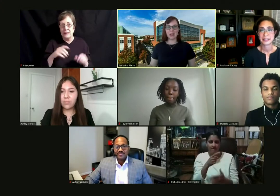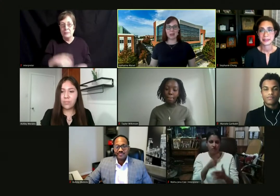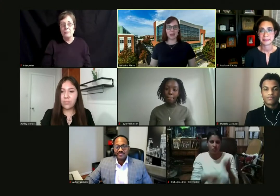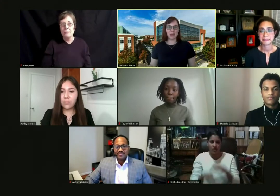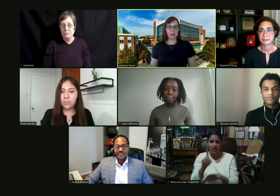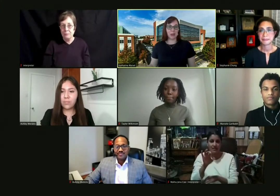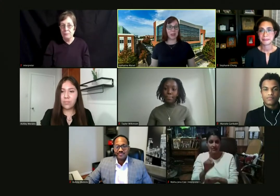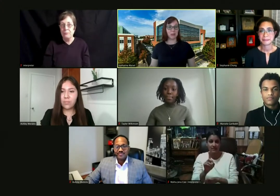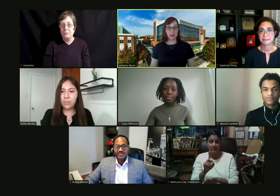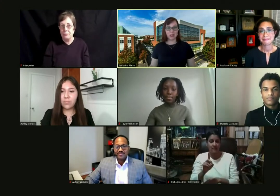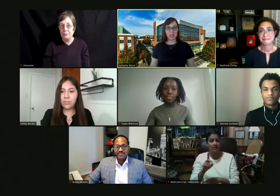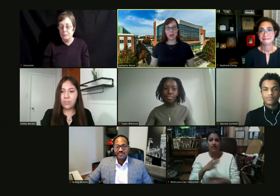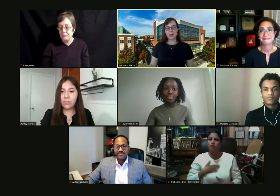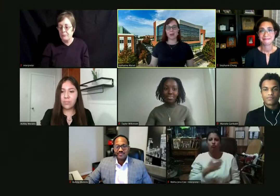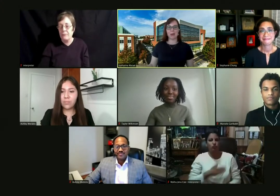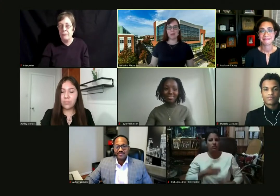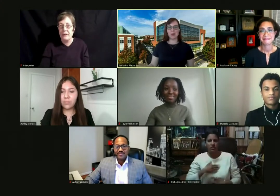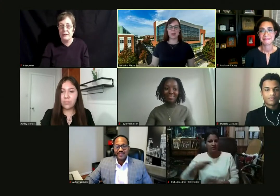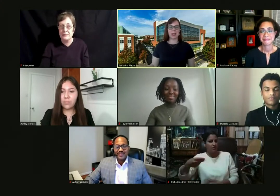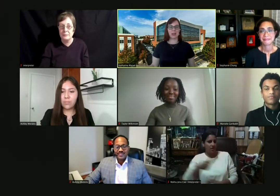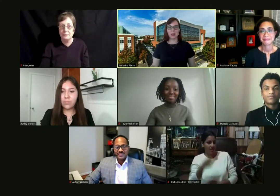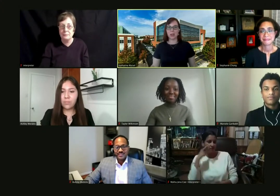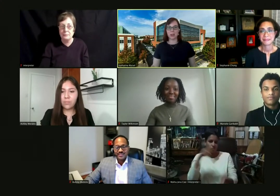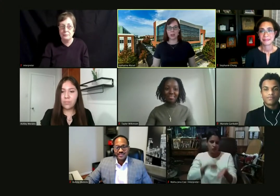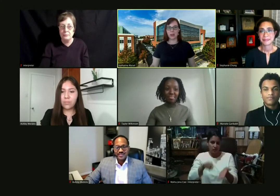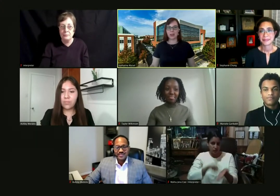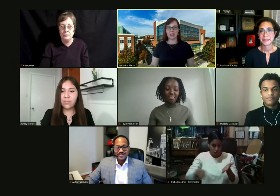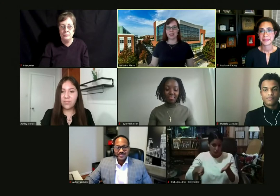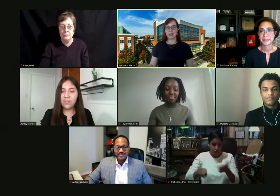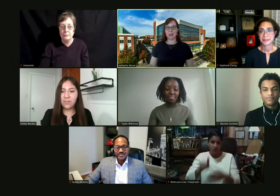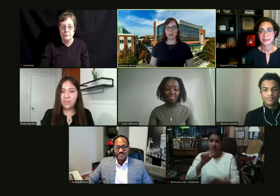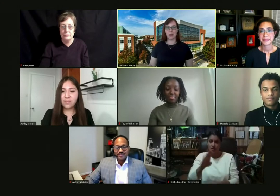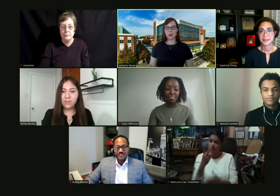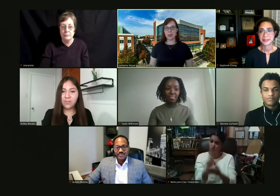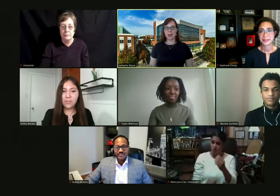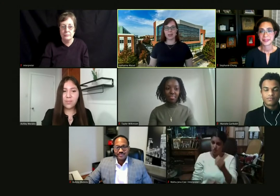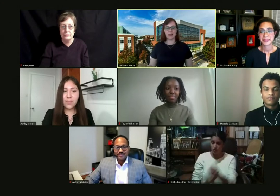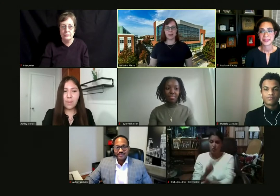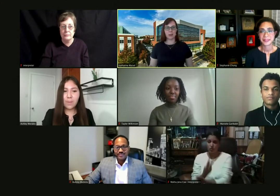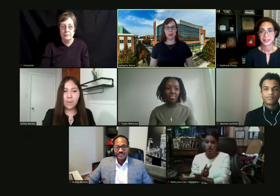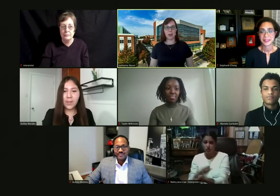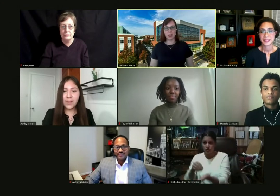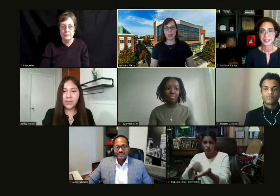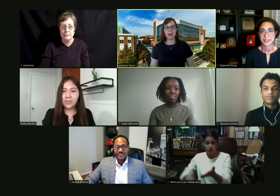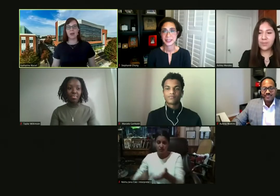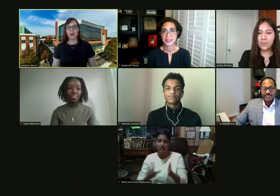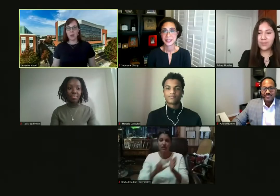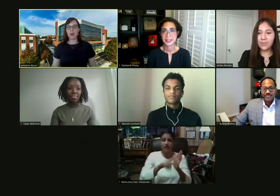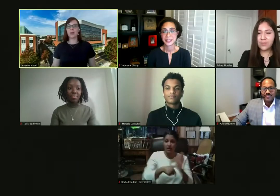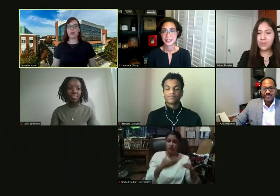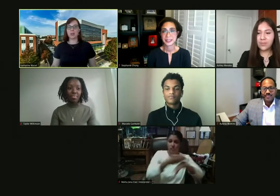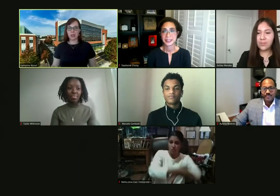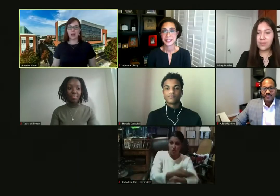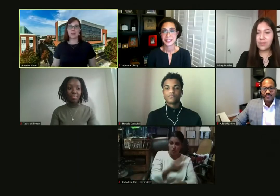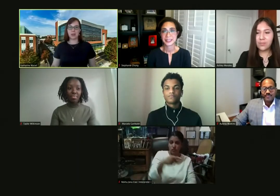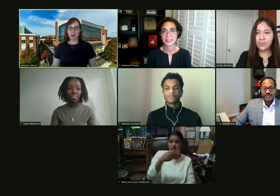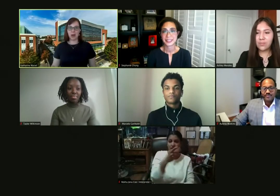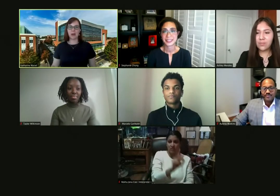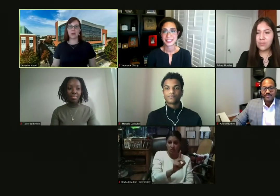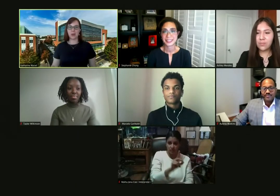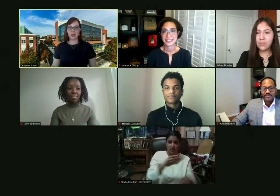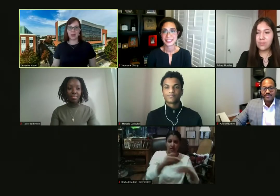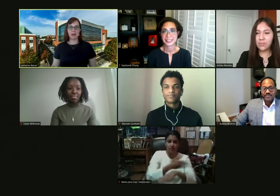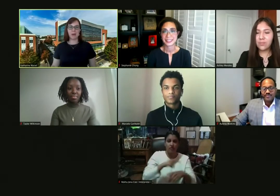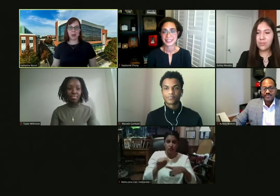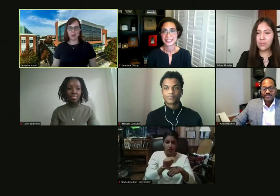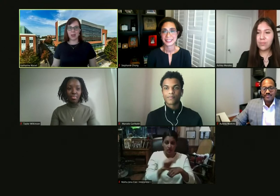getting paid to actually do work in a research lab, both as a graduate student and later as a postdoc throughout my training. But it was a lot of very